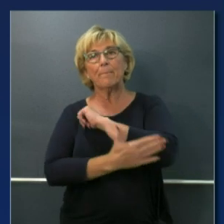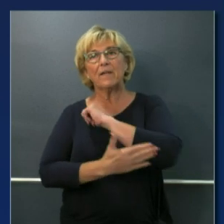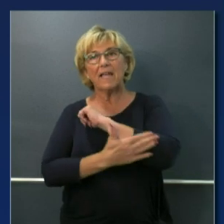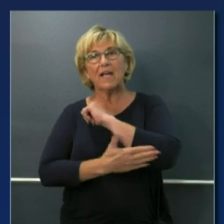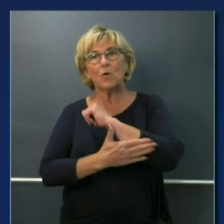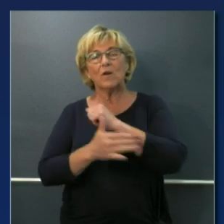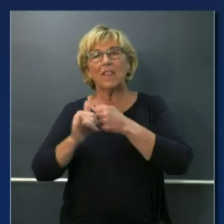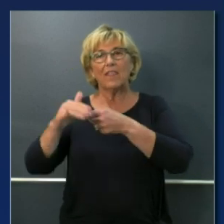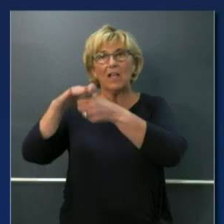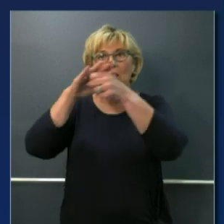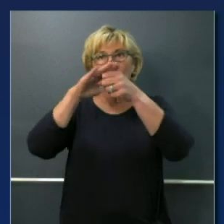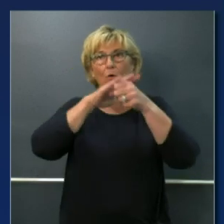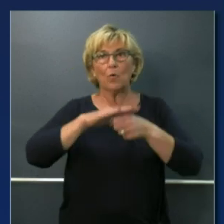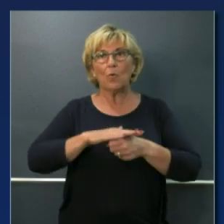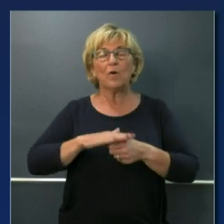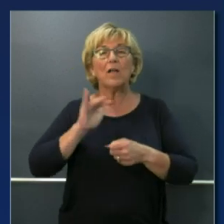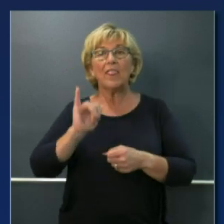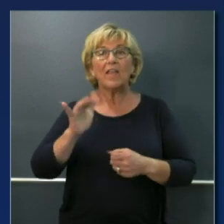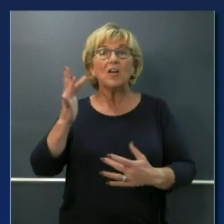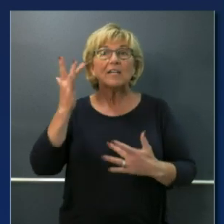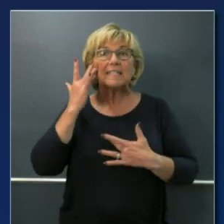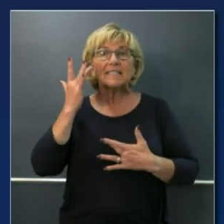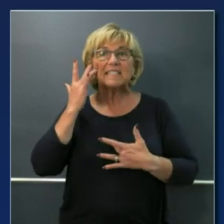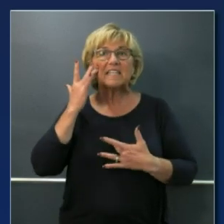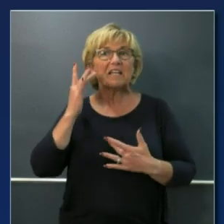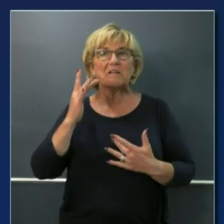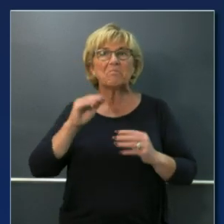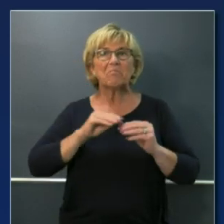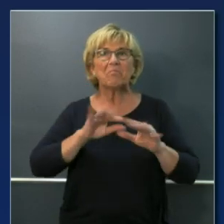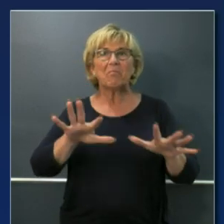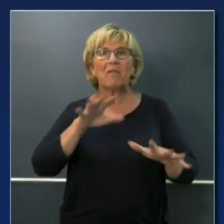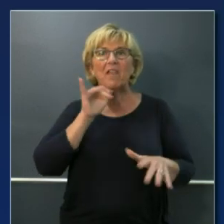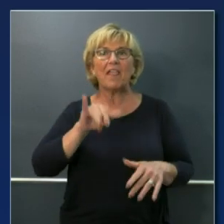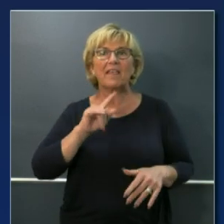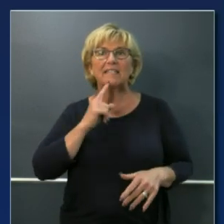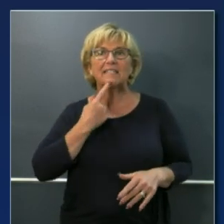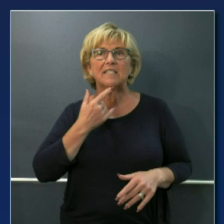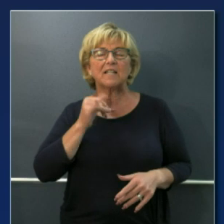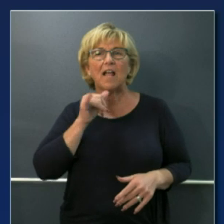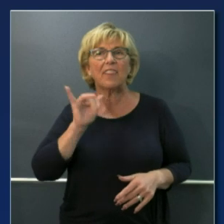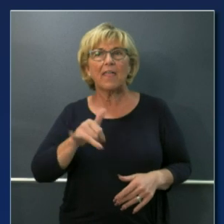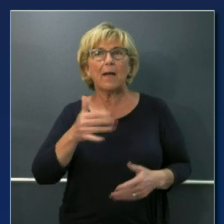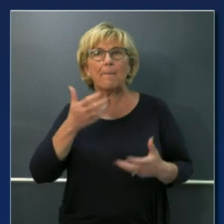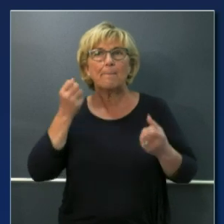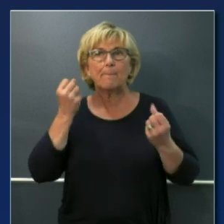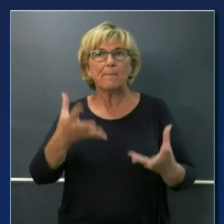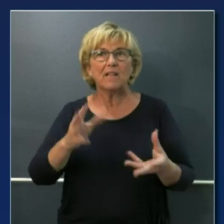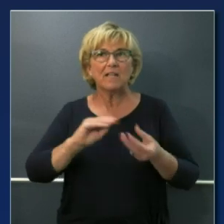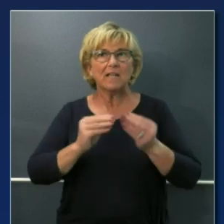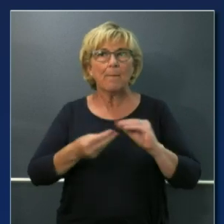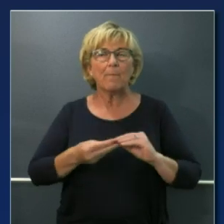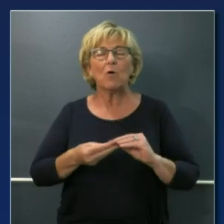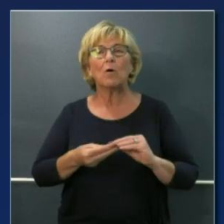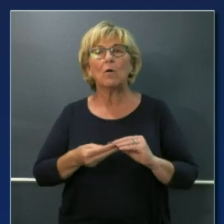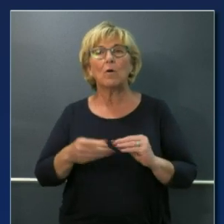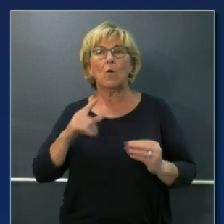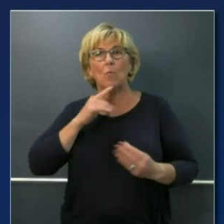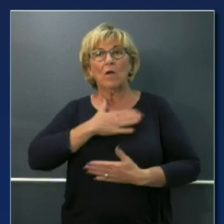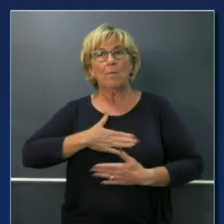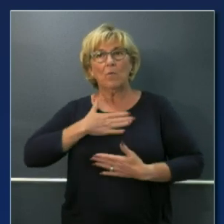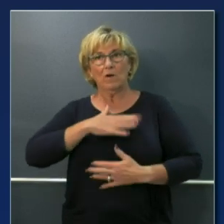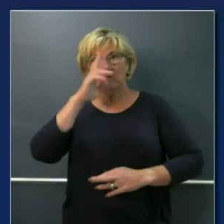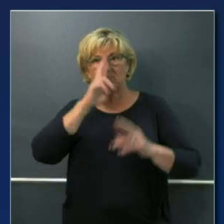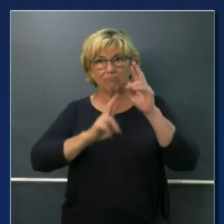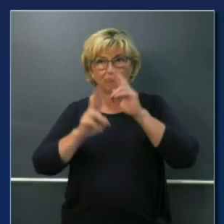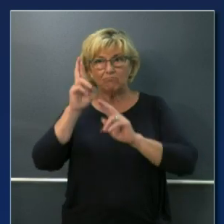local disease epidemiology was such that the local health officers felt that it was important to be stricter. And we appreciate respect,